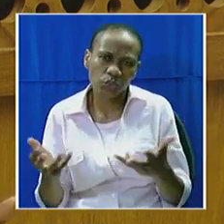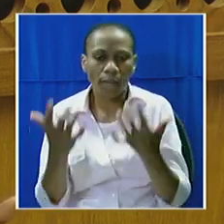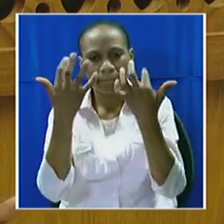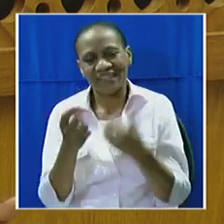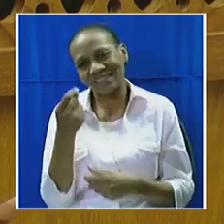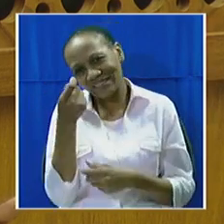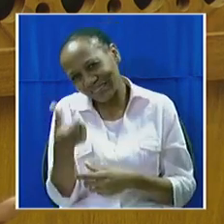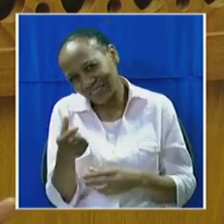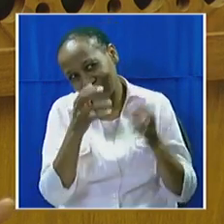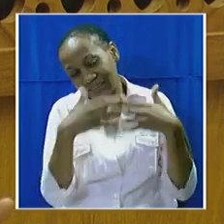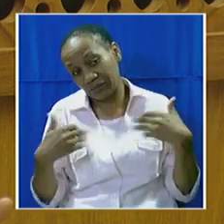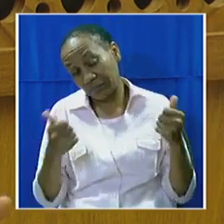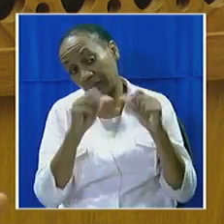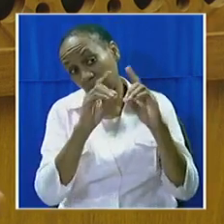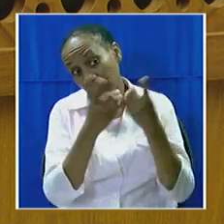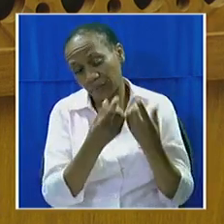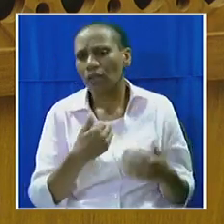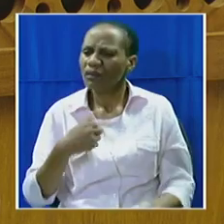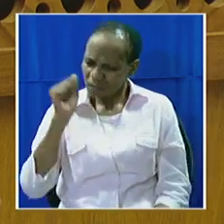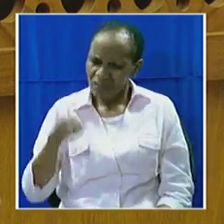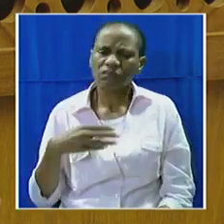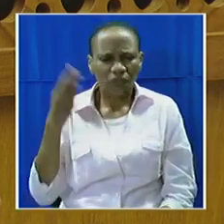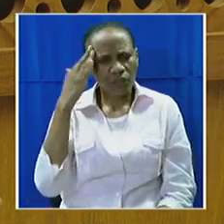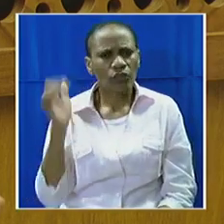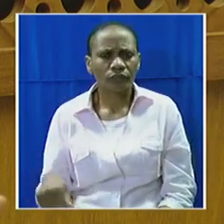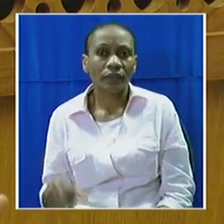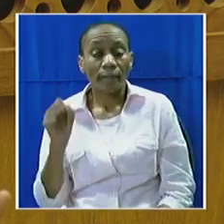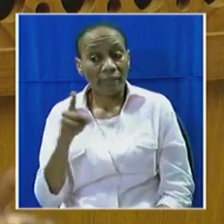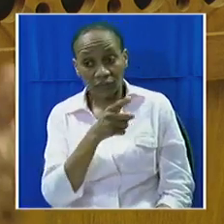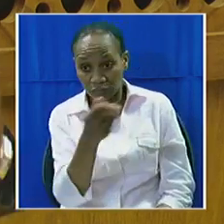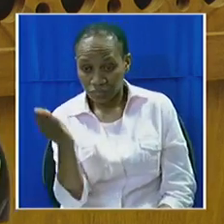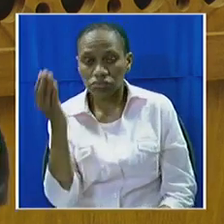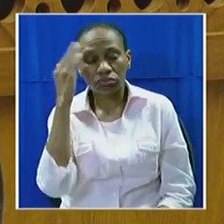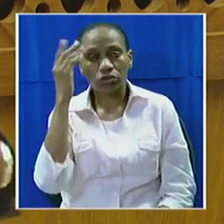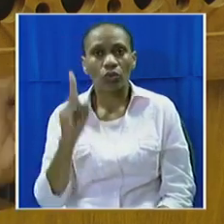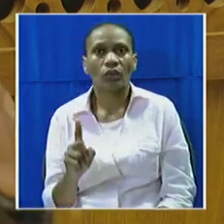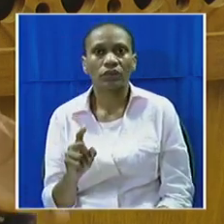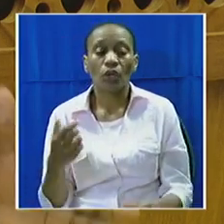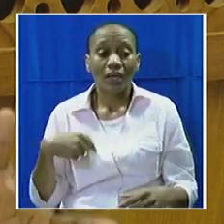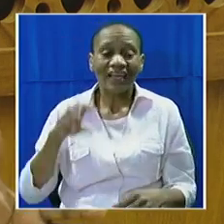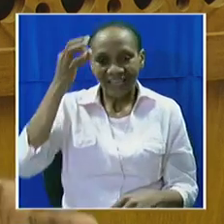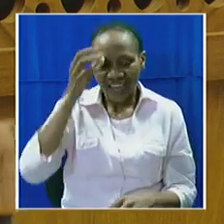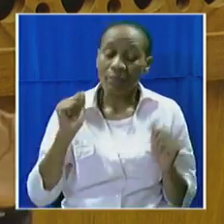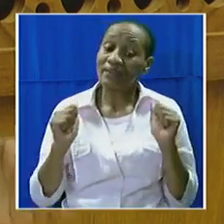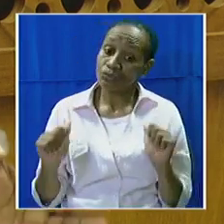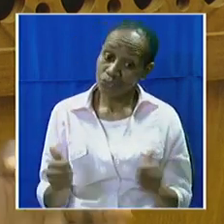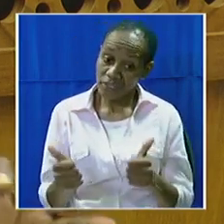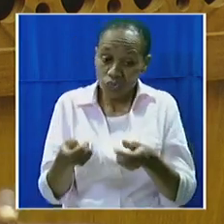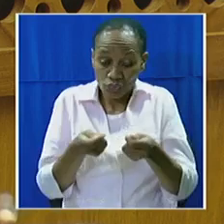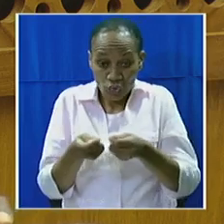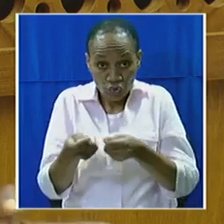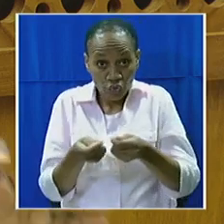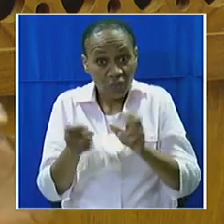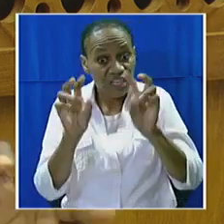underfunding on health. All of these we acknowledge. But I think we need to understand that our readiness to deal with this is in a matter